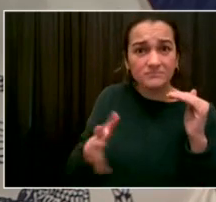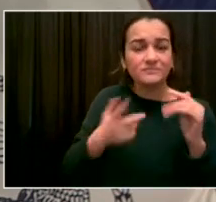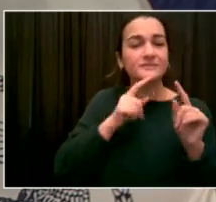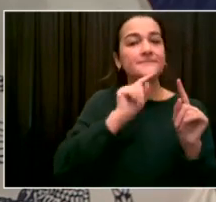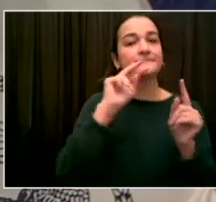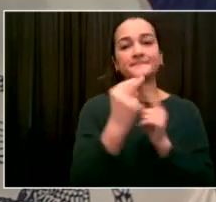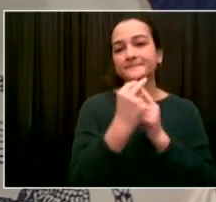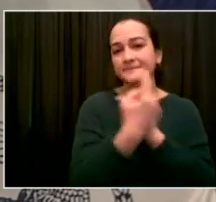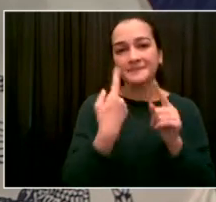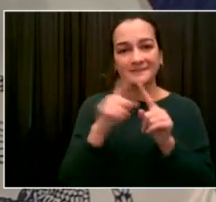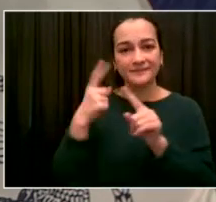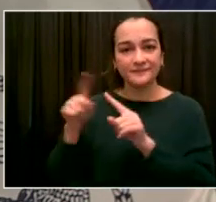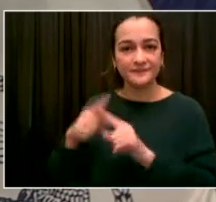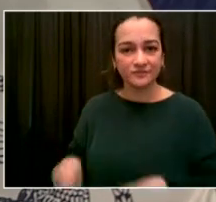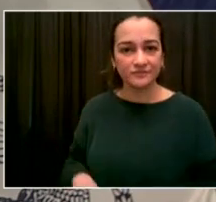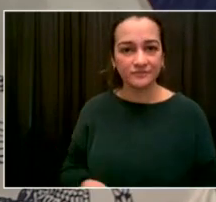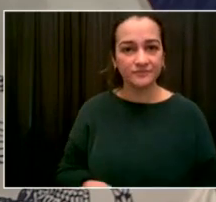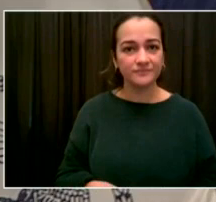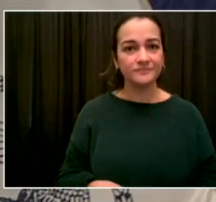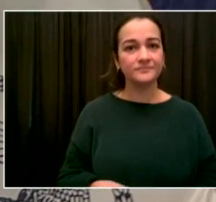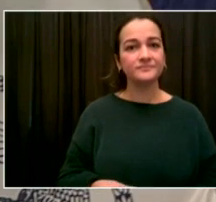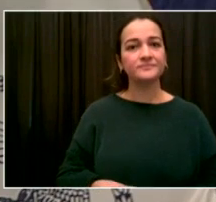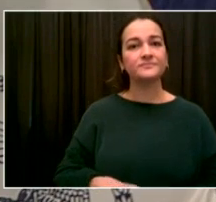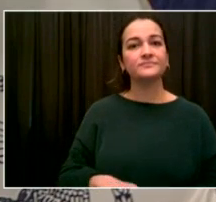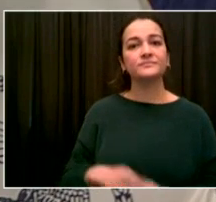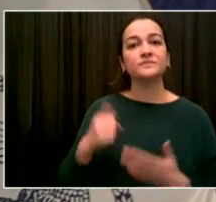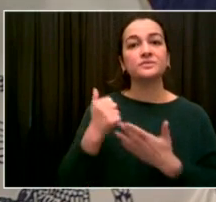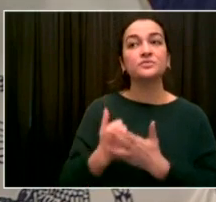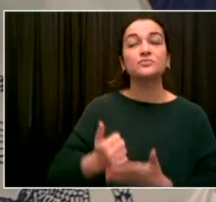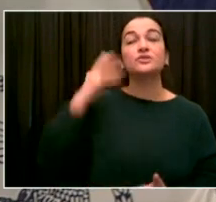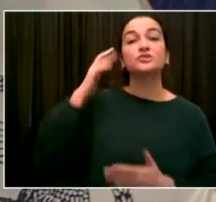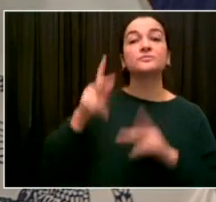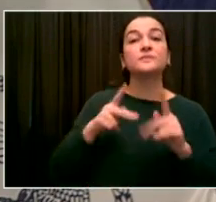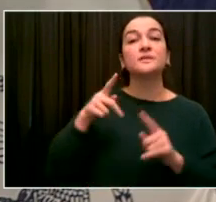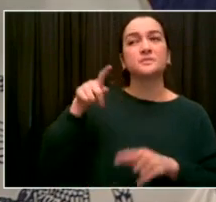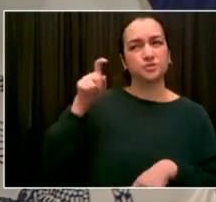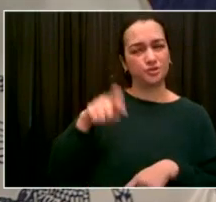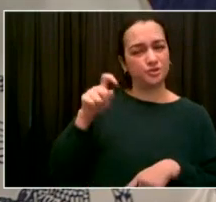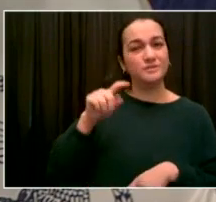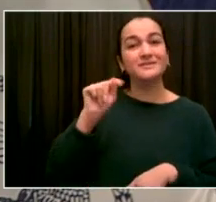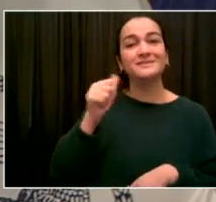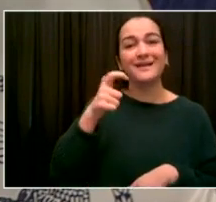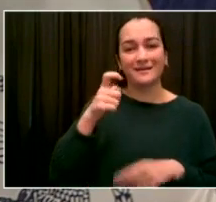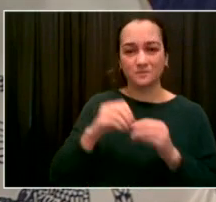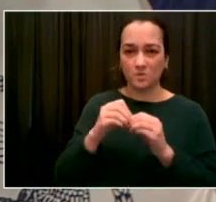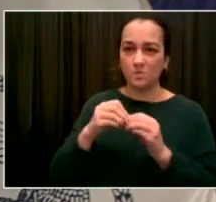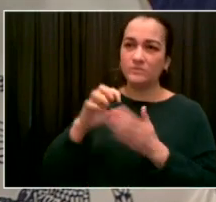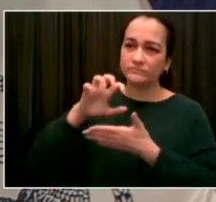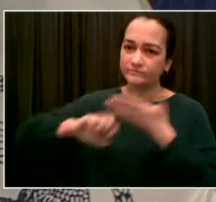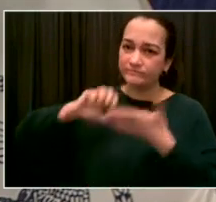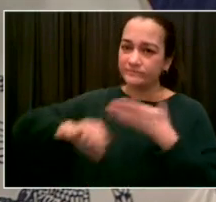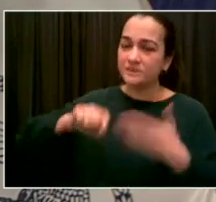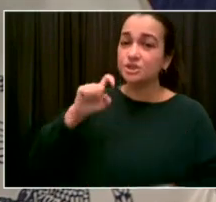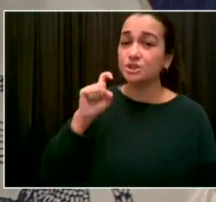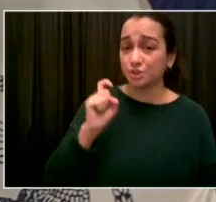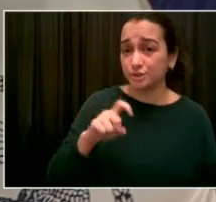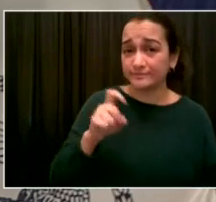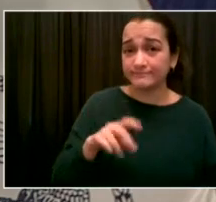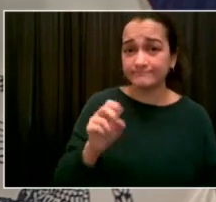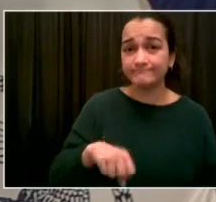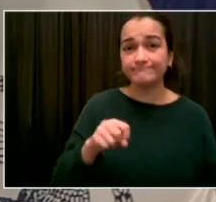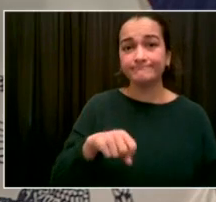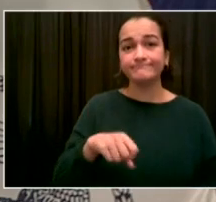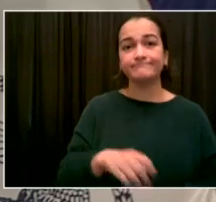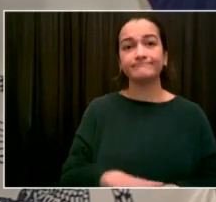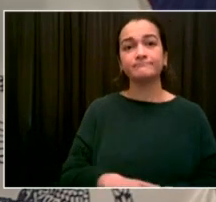that. That's obviously going to create some distance for some people, just saying that out loud and believing it to my core. But